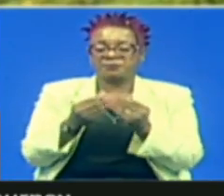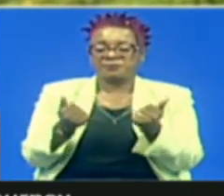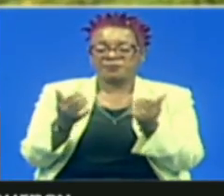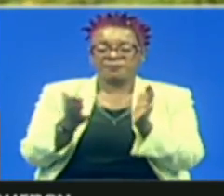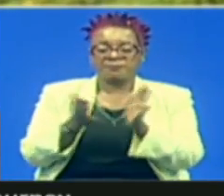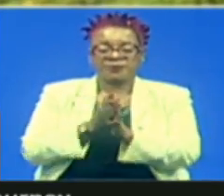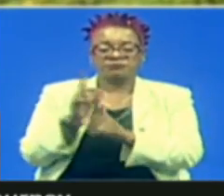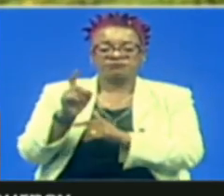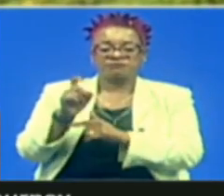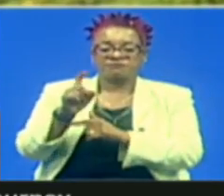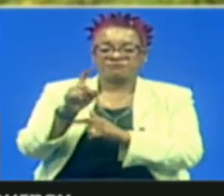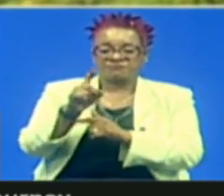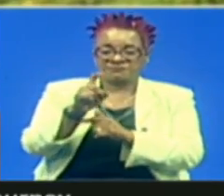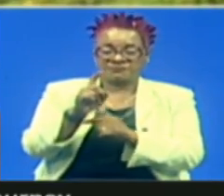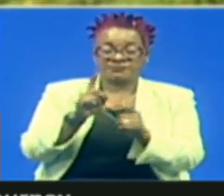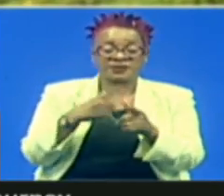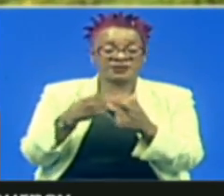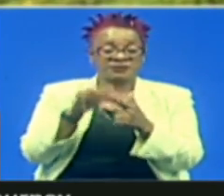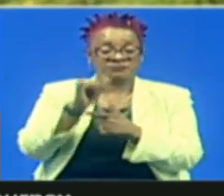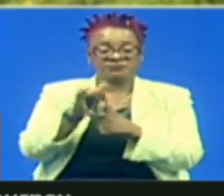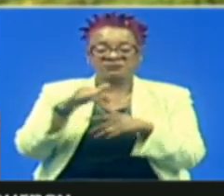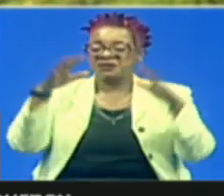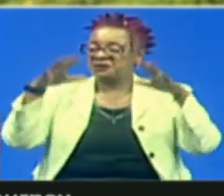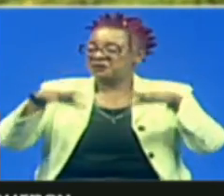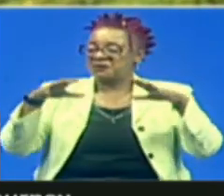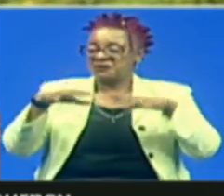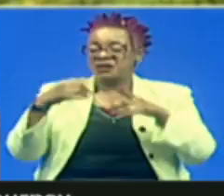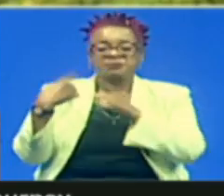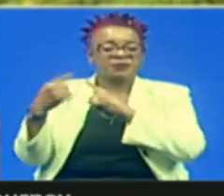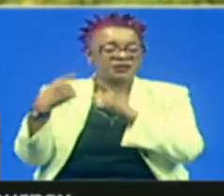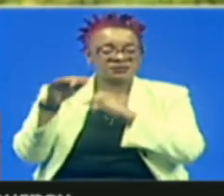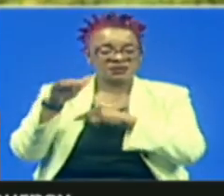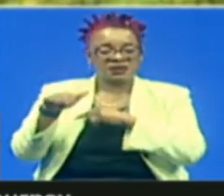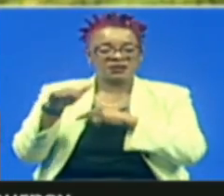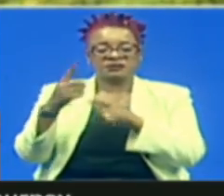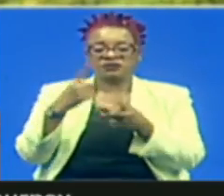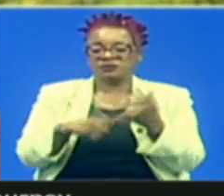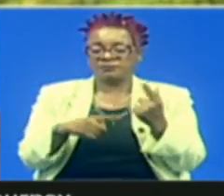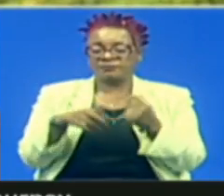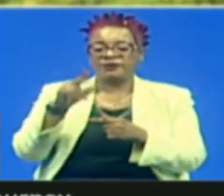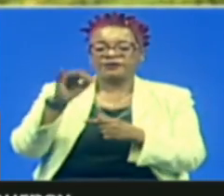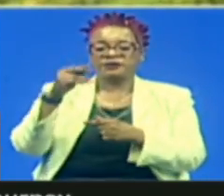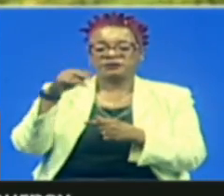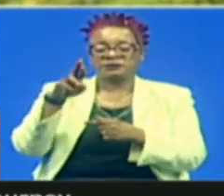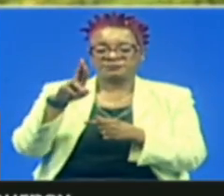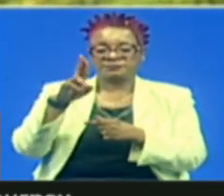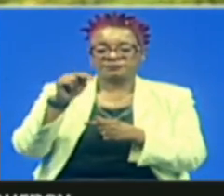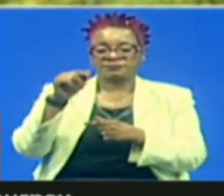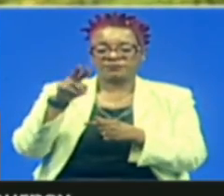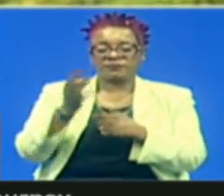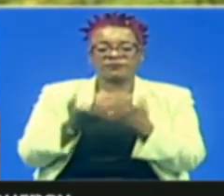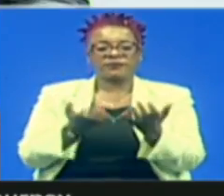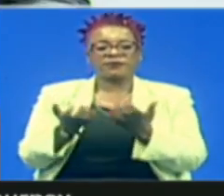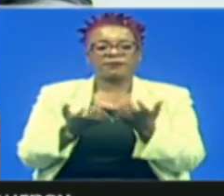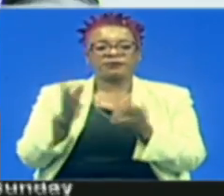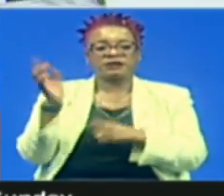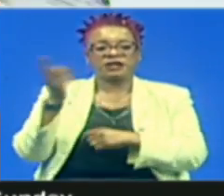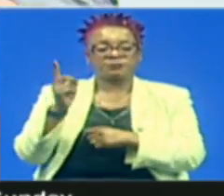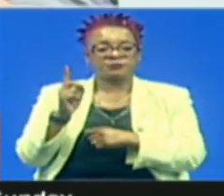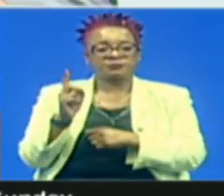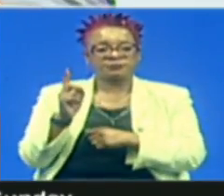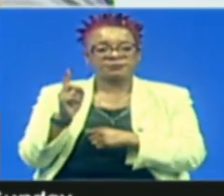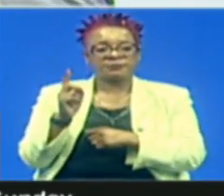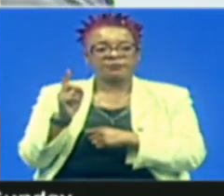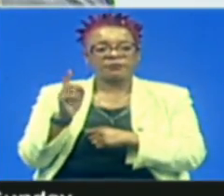fall armyworm and the erratic rainfall experienced early this year. Victor Kiprop, NTV Business, Nairobi.